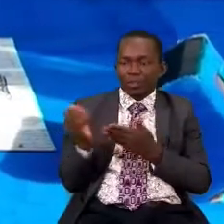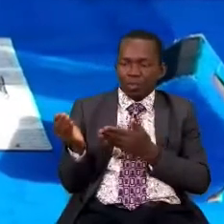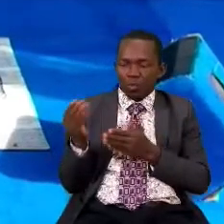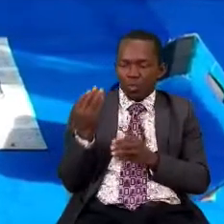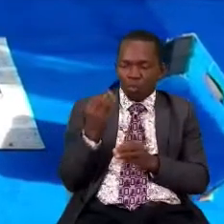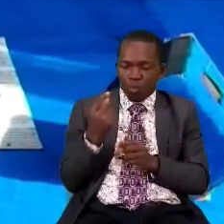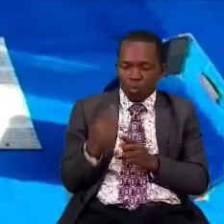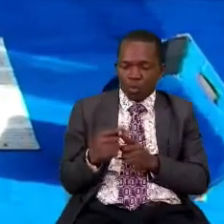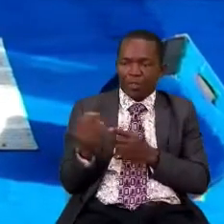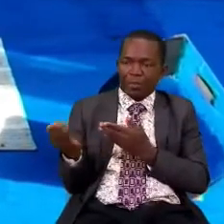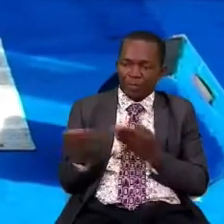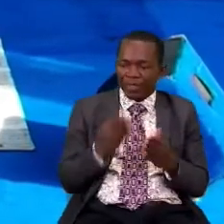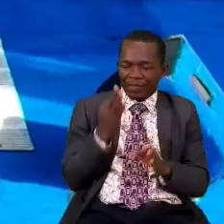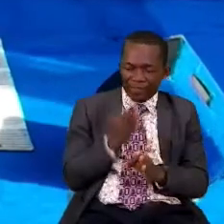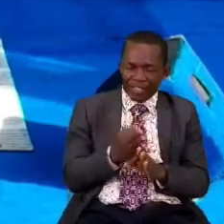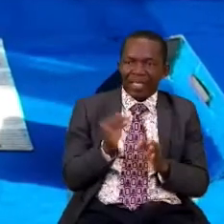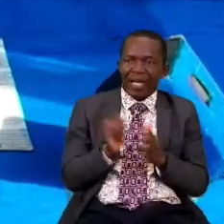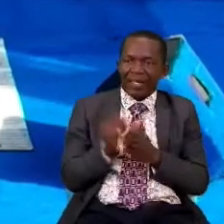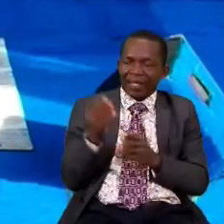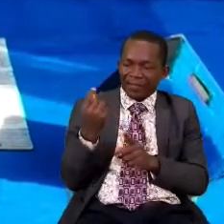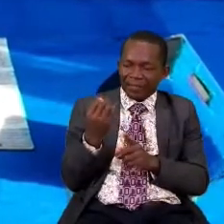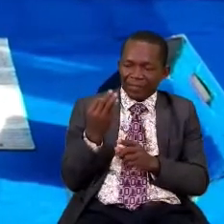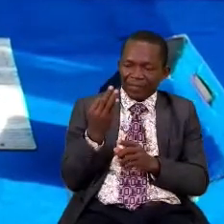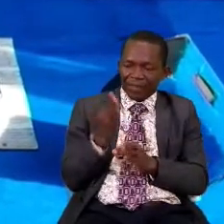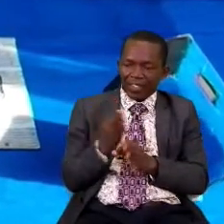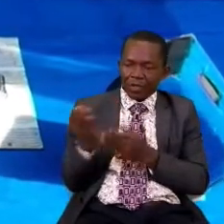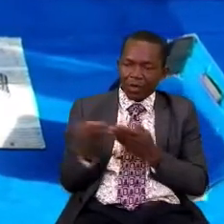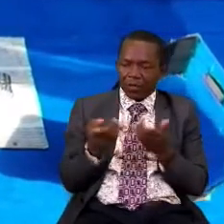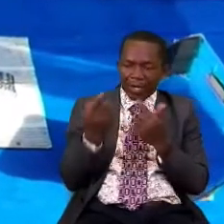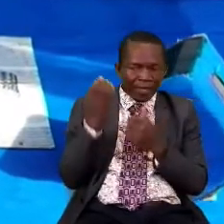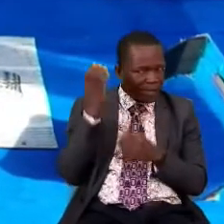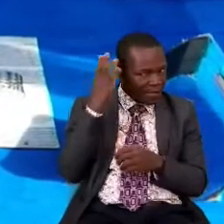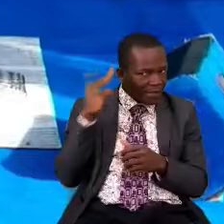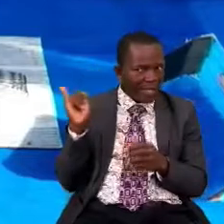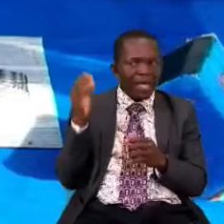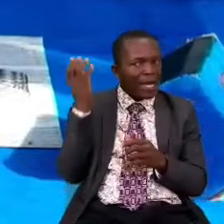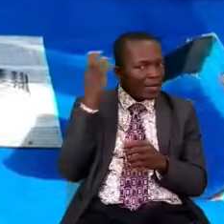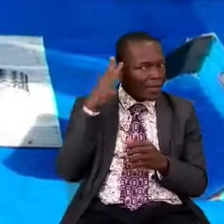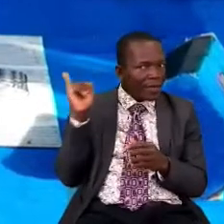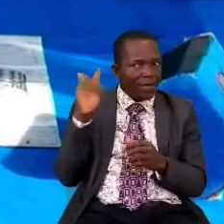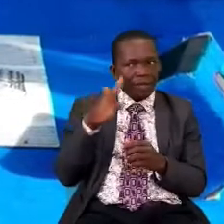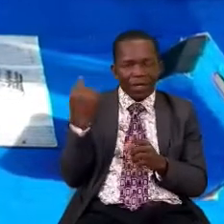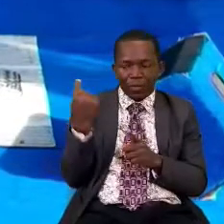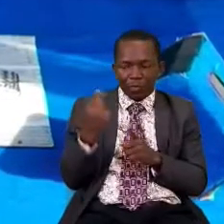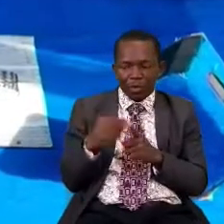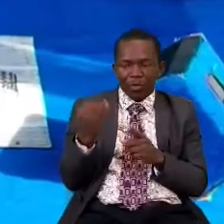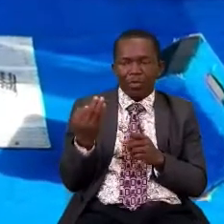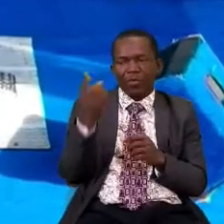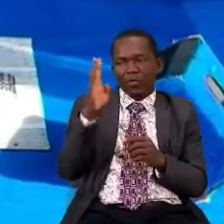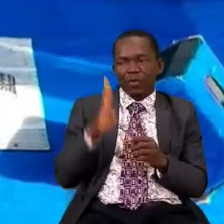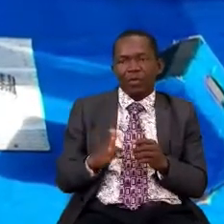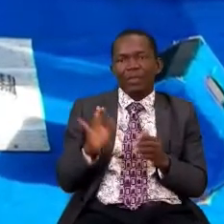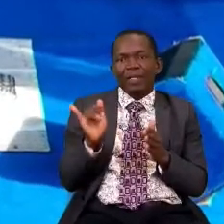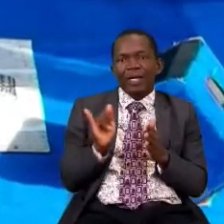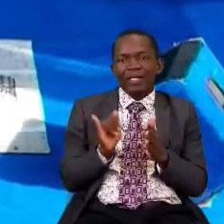it is a strengthening faith. It is a steadfast faith. And then it is